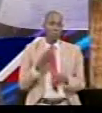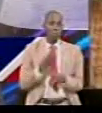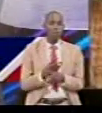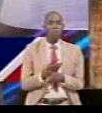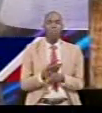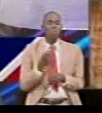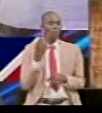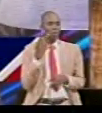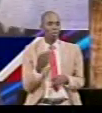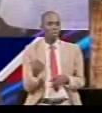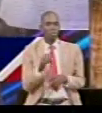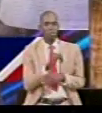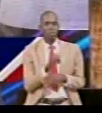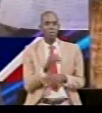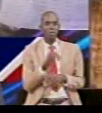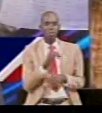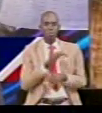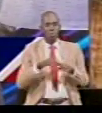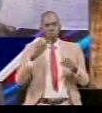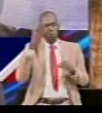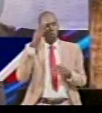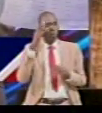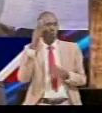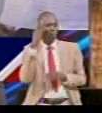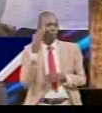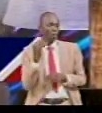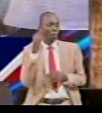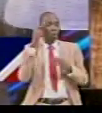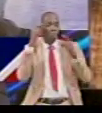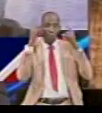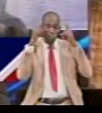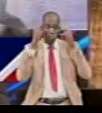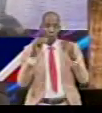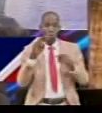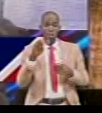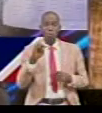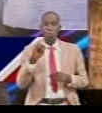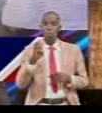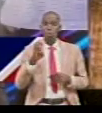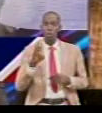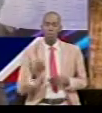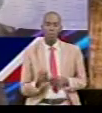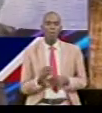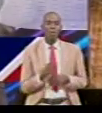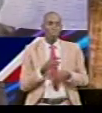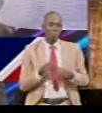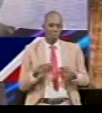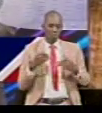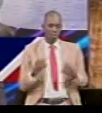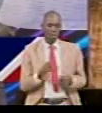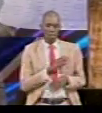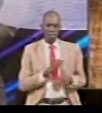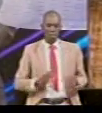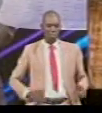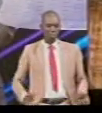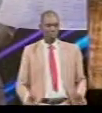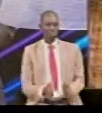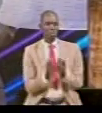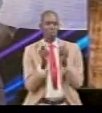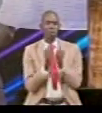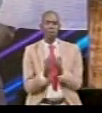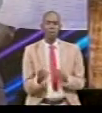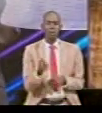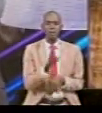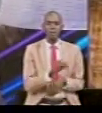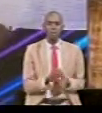didn't know Moses. They were not following the law of Moses. But now Christ came to them as Savior,